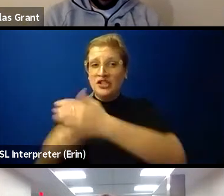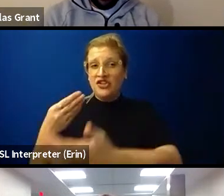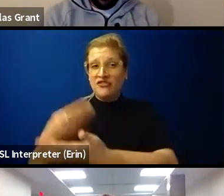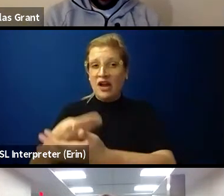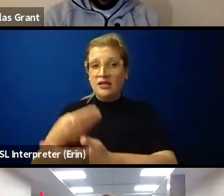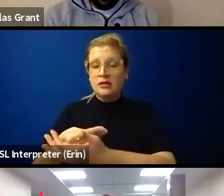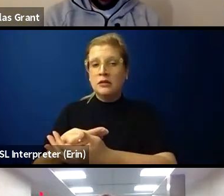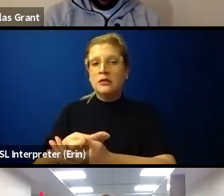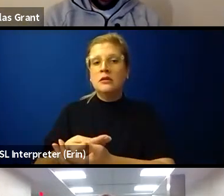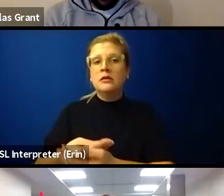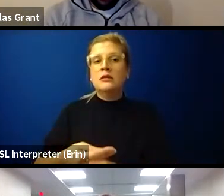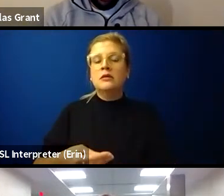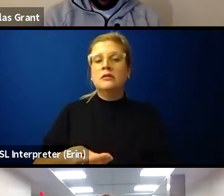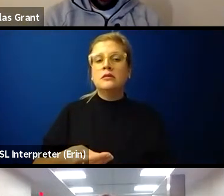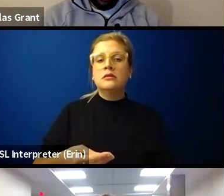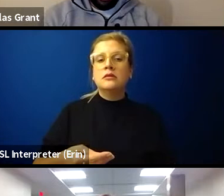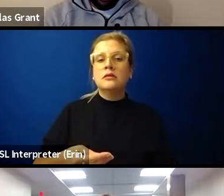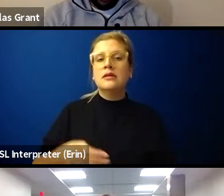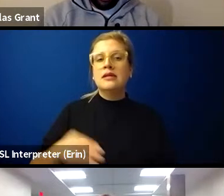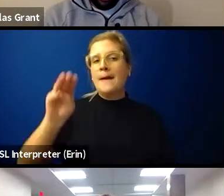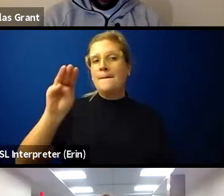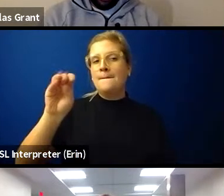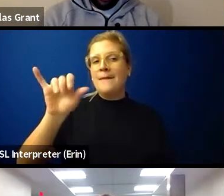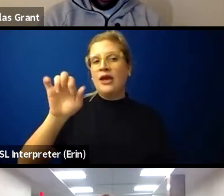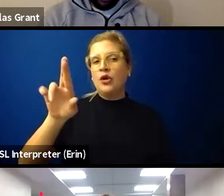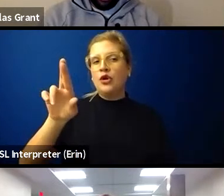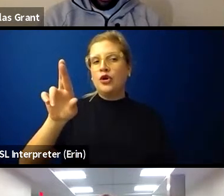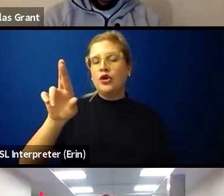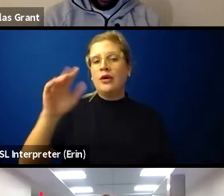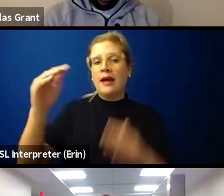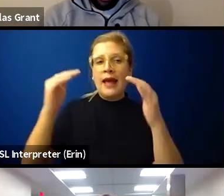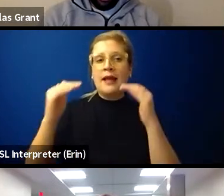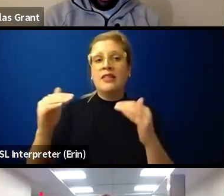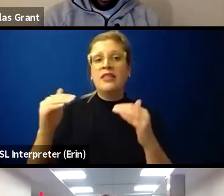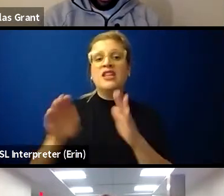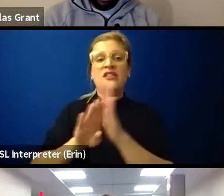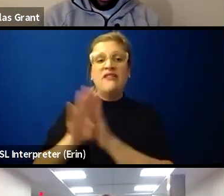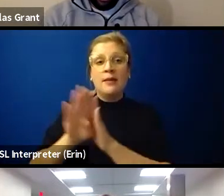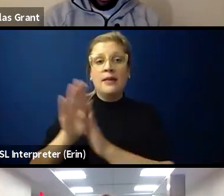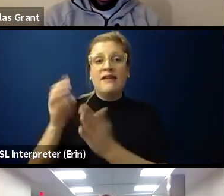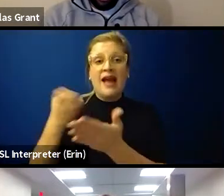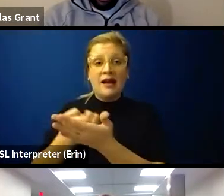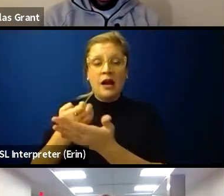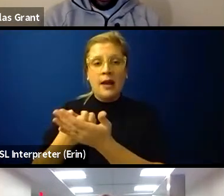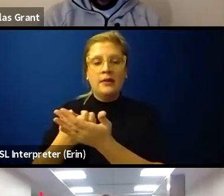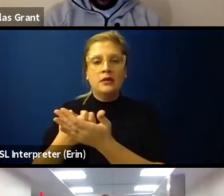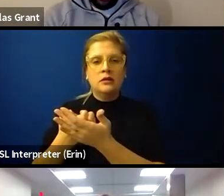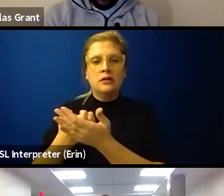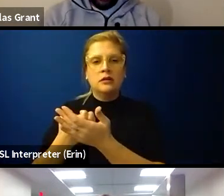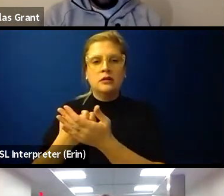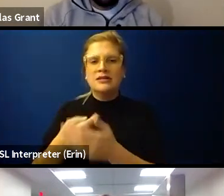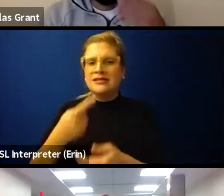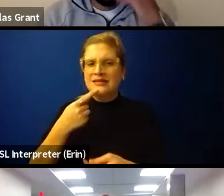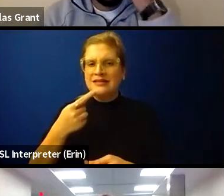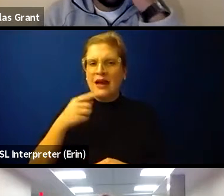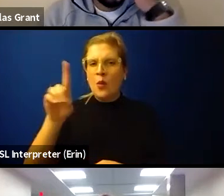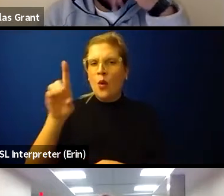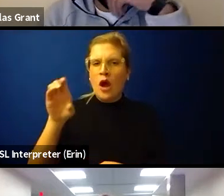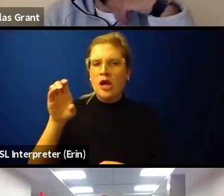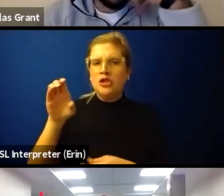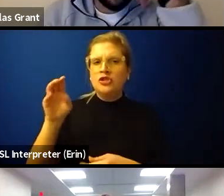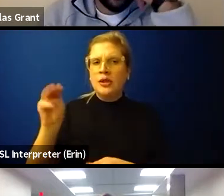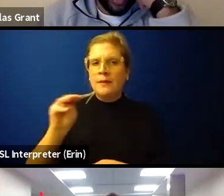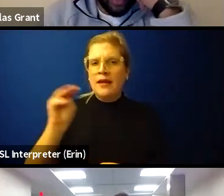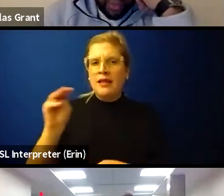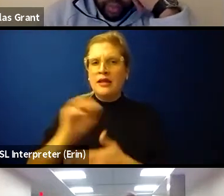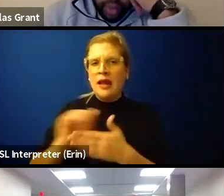Mayor Browser and Office of Deputy Mayor for Planning and Economic Development, which is DMPAD, announced the bridge fund, $100 million investment in